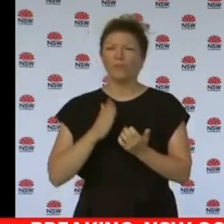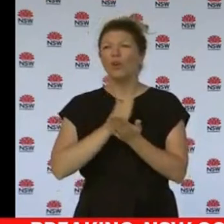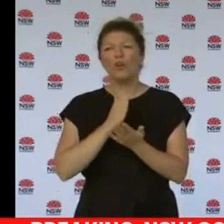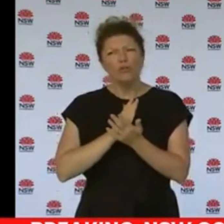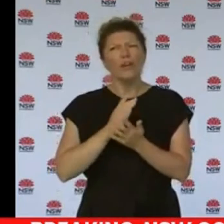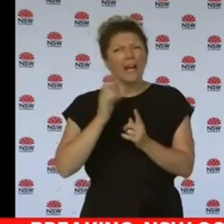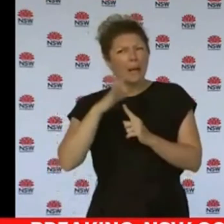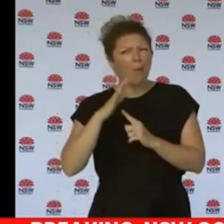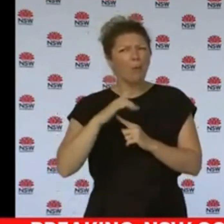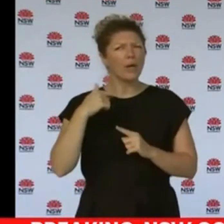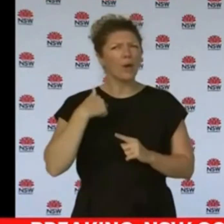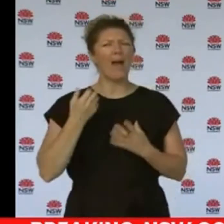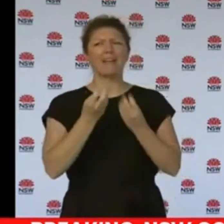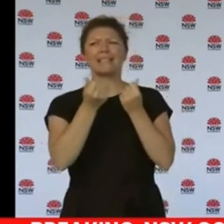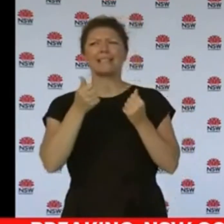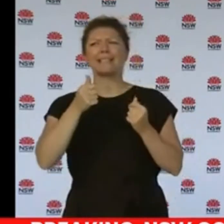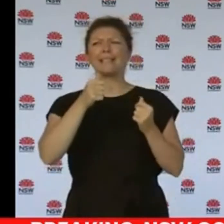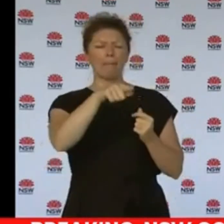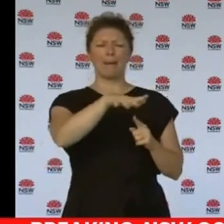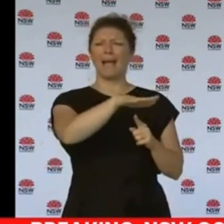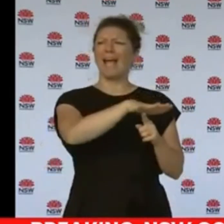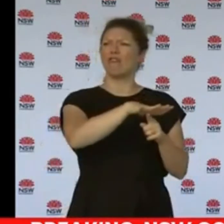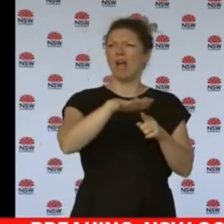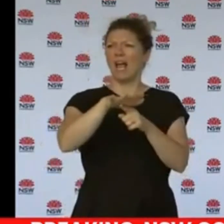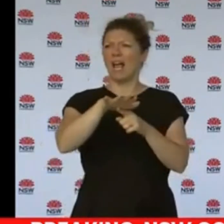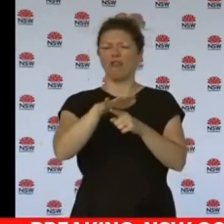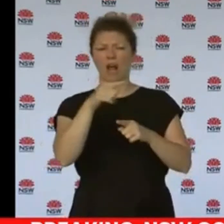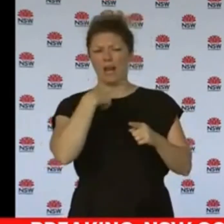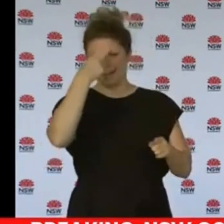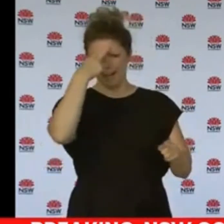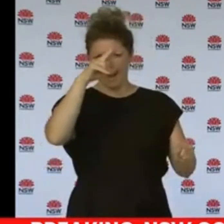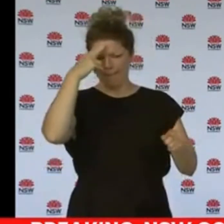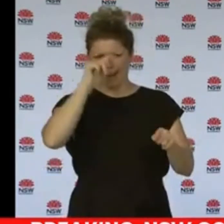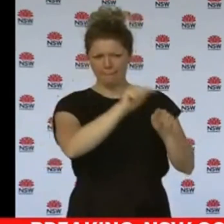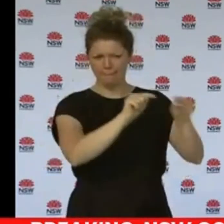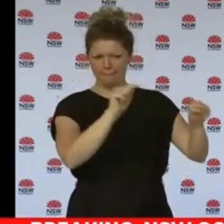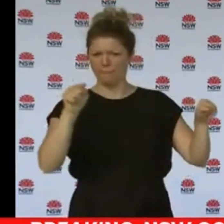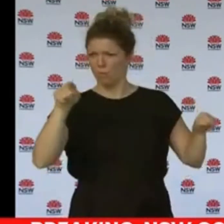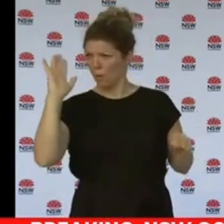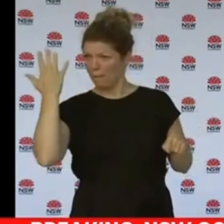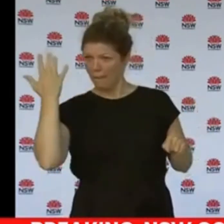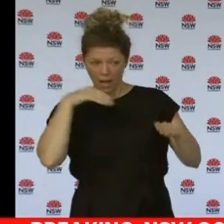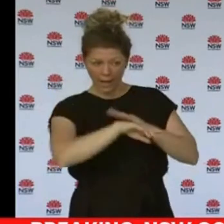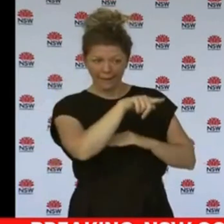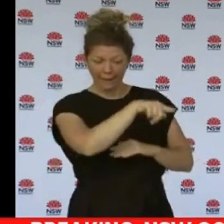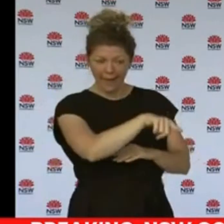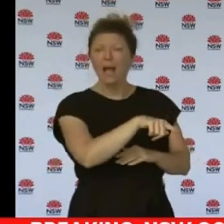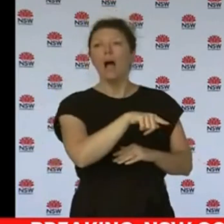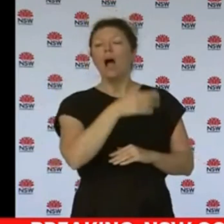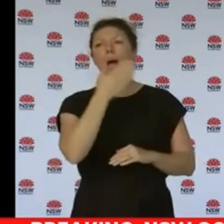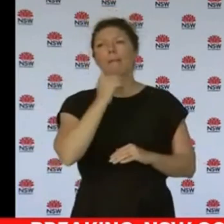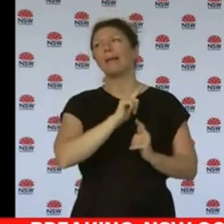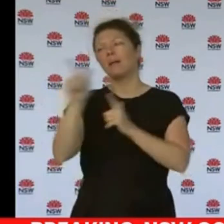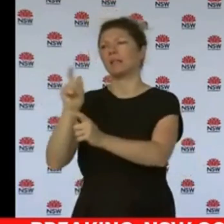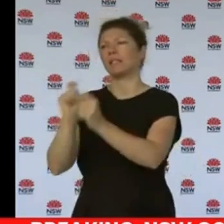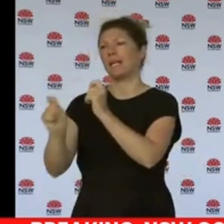still identifying a few venues of concern. And that means that we are asking everyone to still go to that New